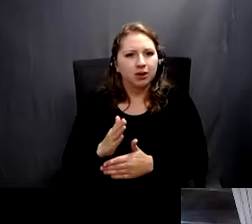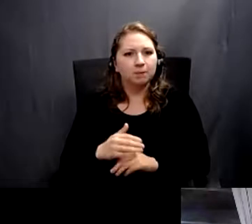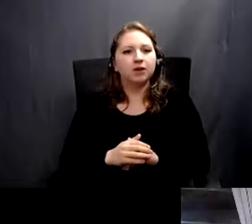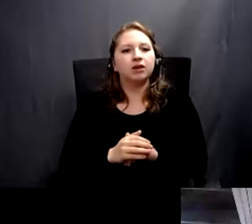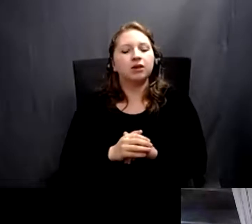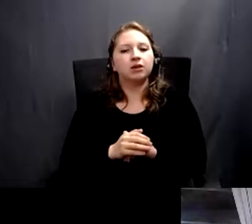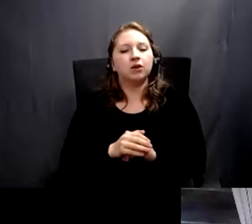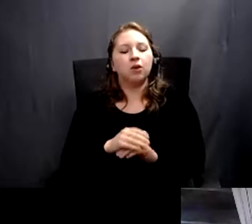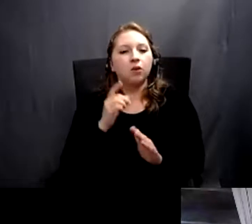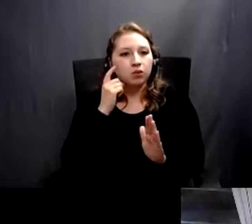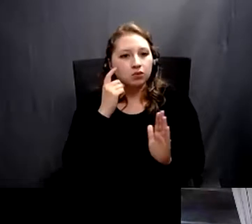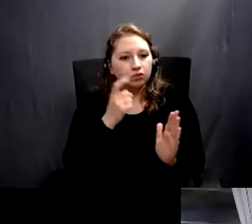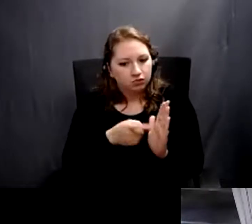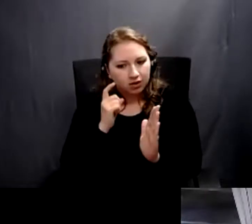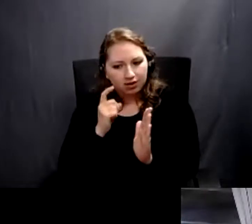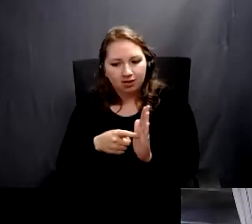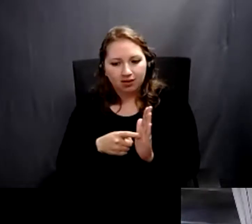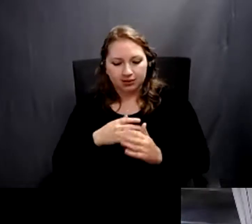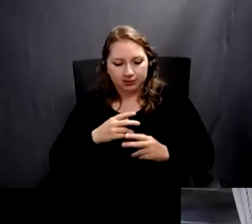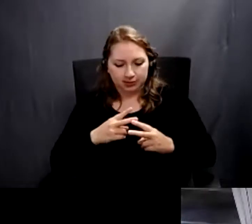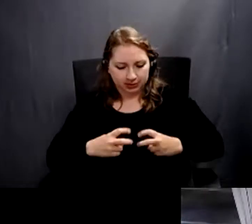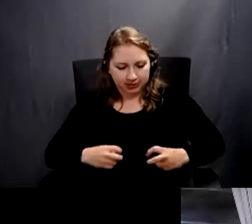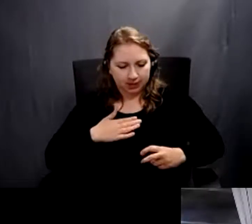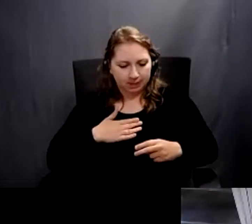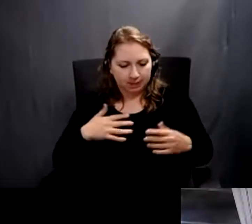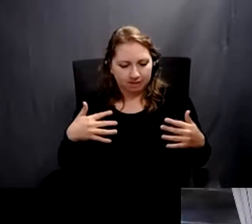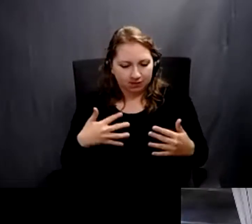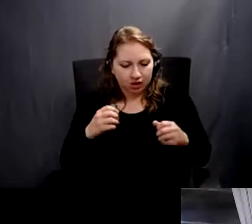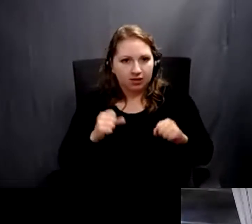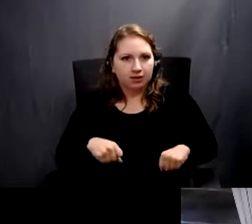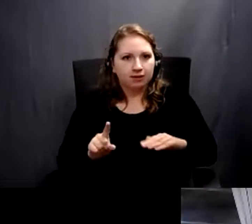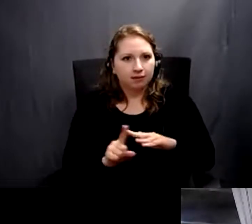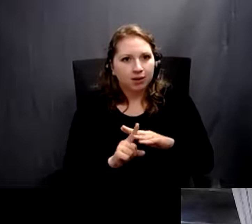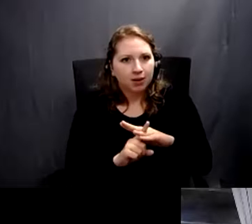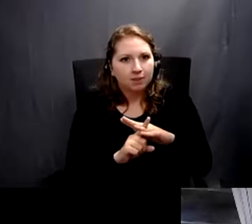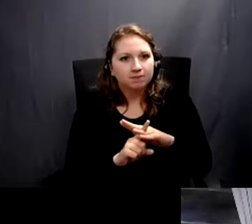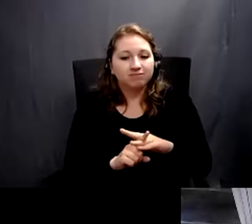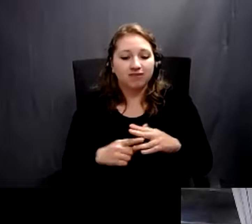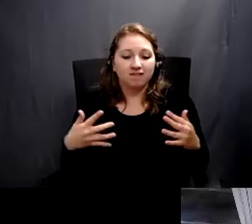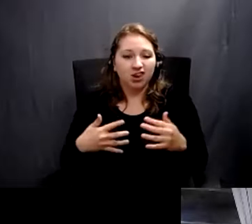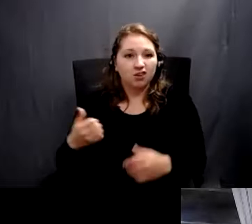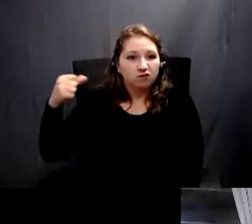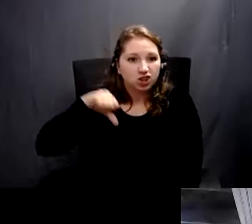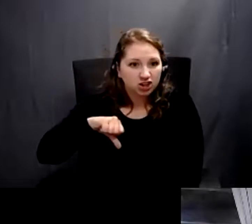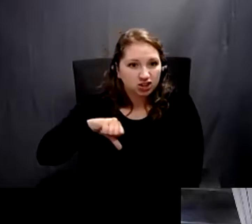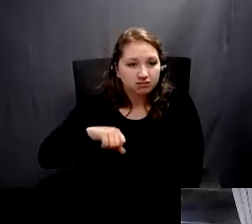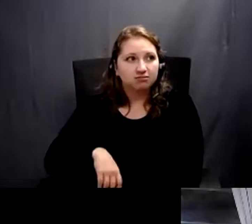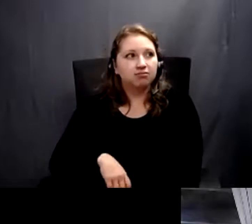Recognizing all of the fears that can come up, the fear of rejection, the fear